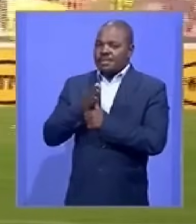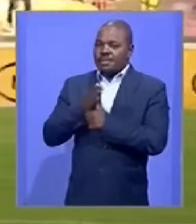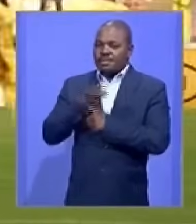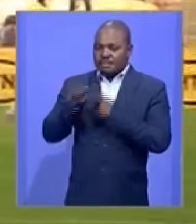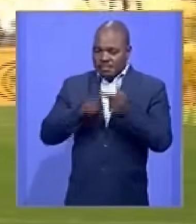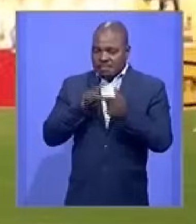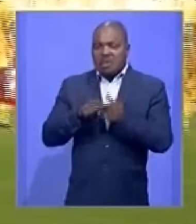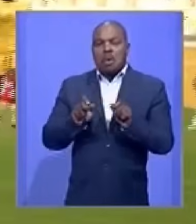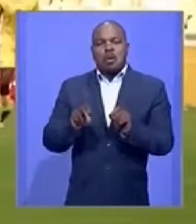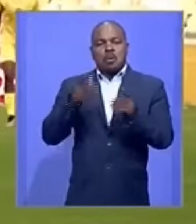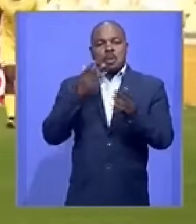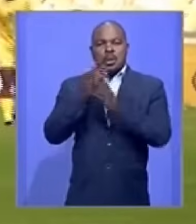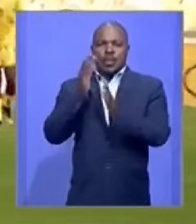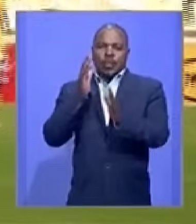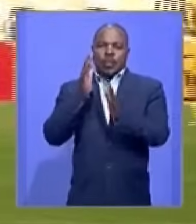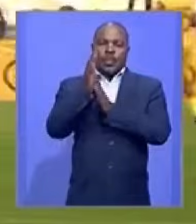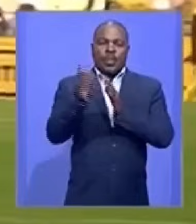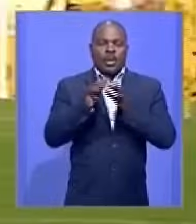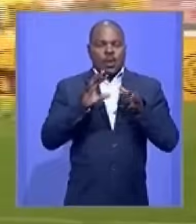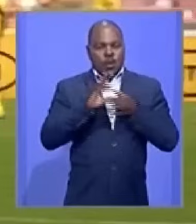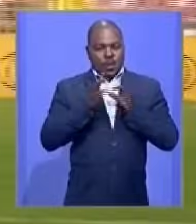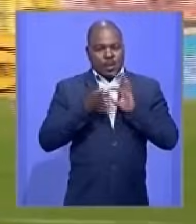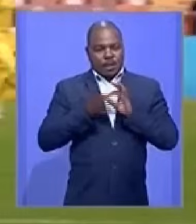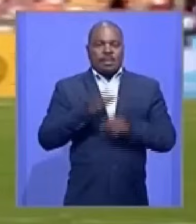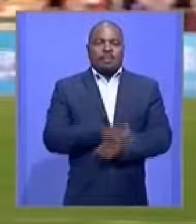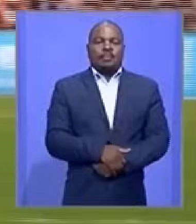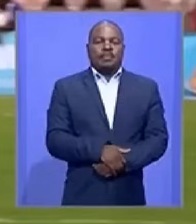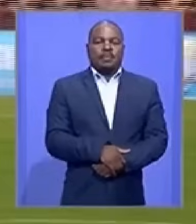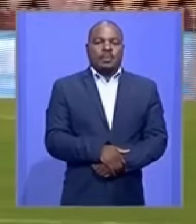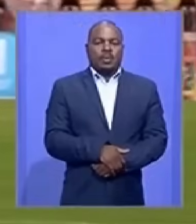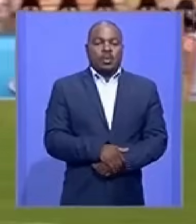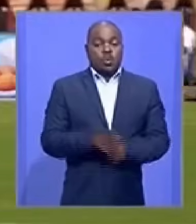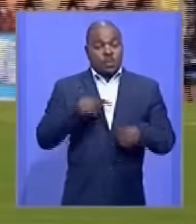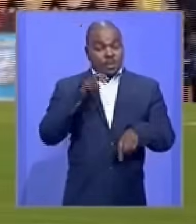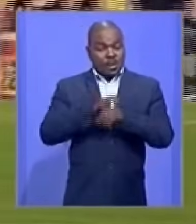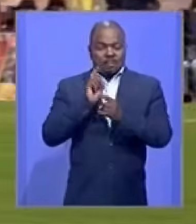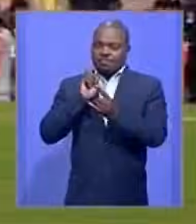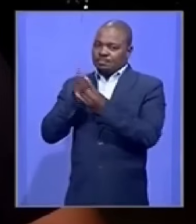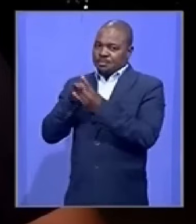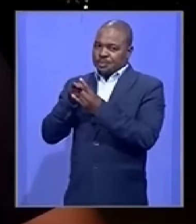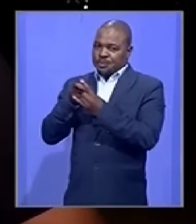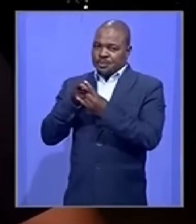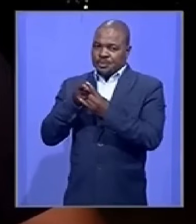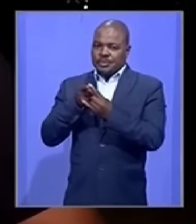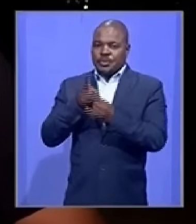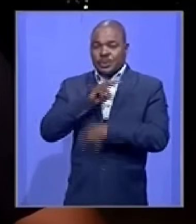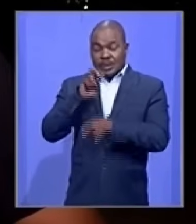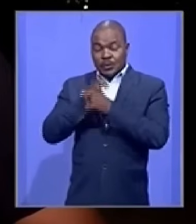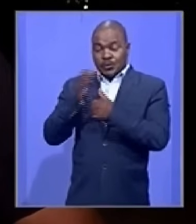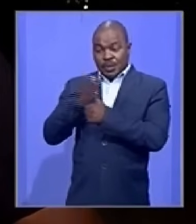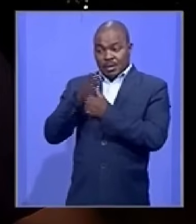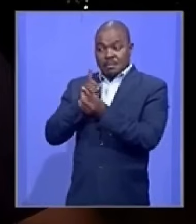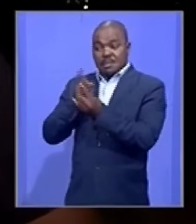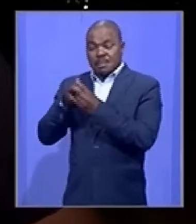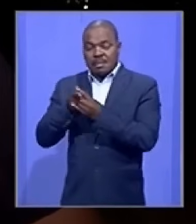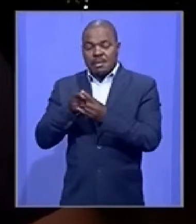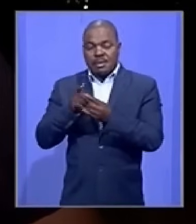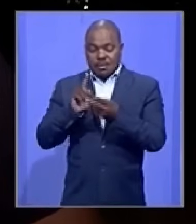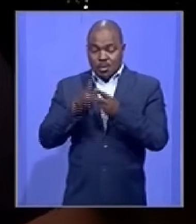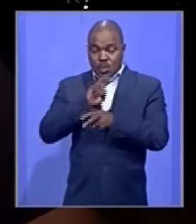ipea monyetleng wa ho kena dipapading tsa di-Olimpiki. We need to score, we need to go for it and score, but we also need to be